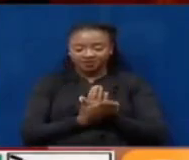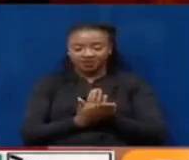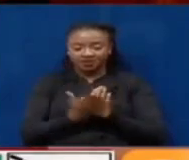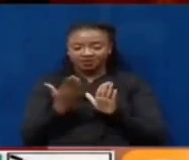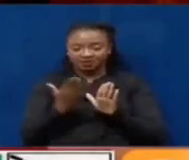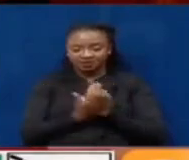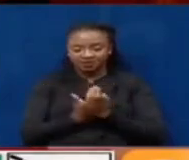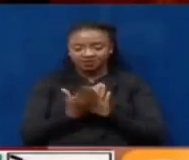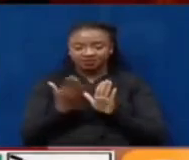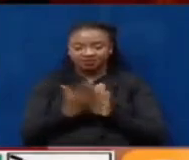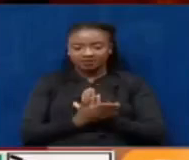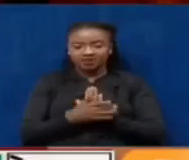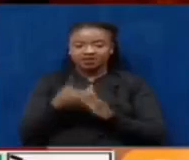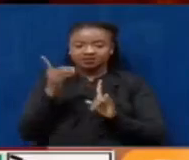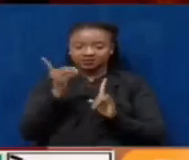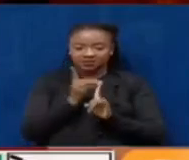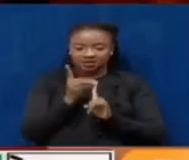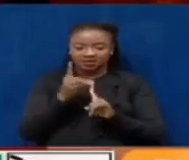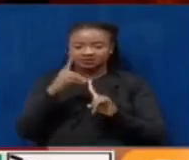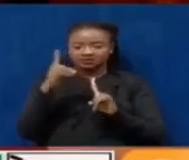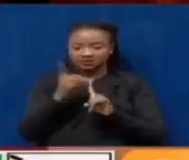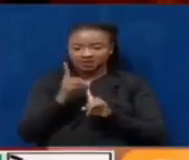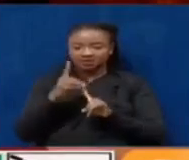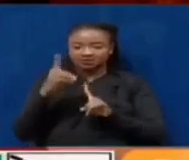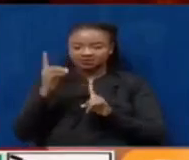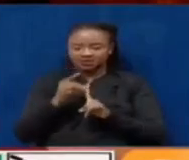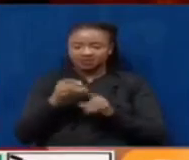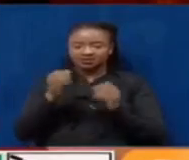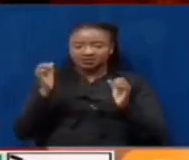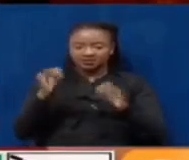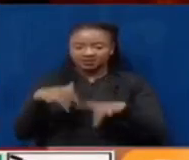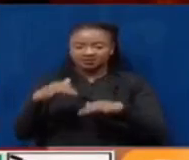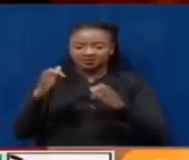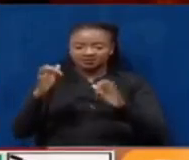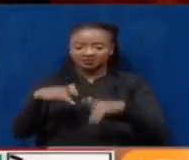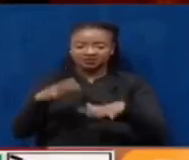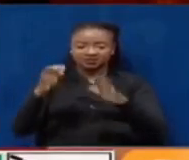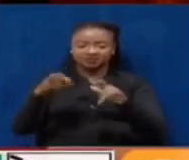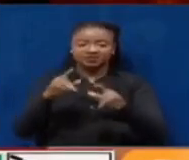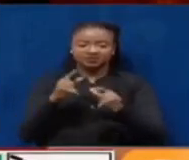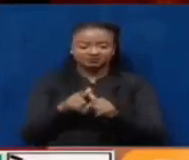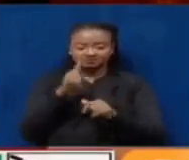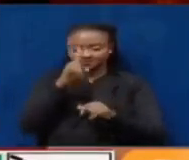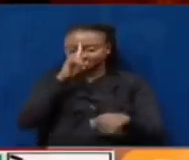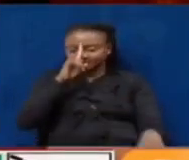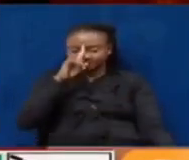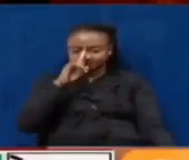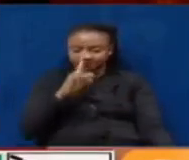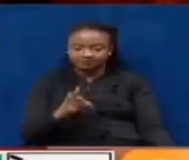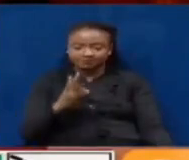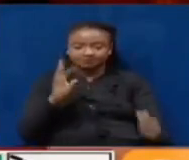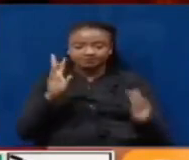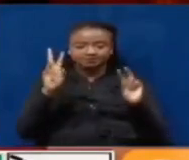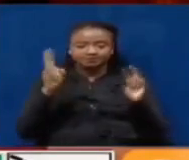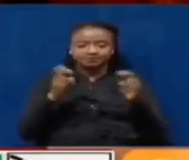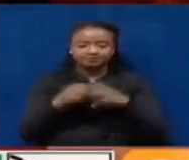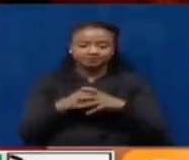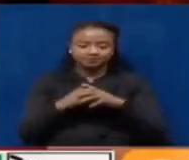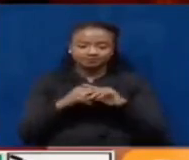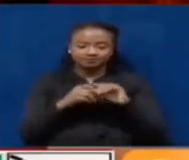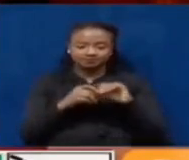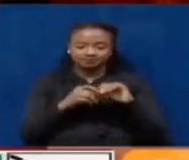fact, going down to the minute, to the second. This is a serious issue, Mr. Speaker. But, Mr.